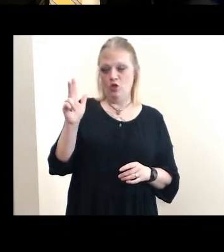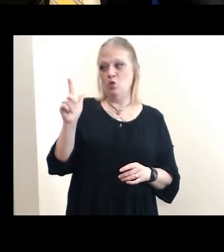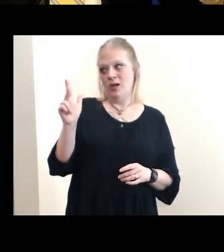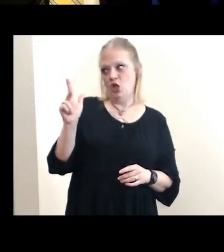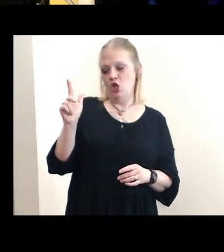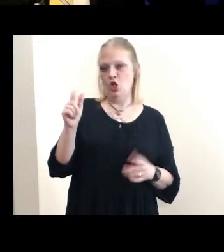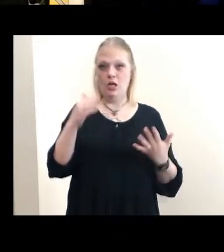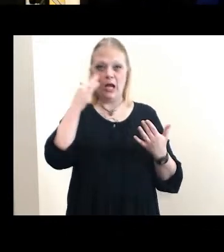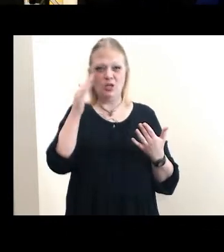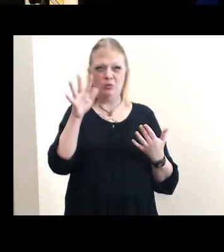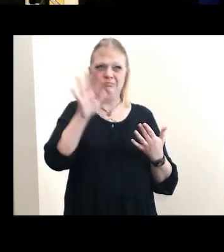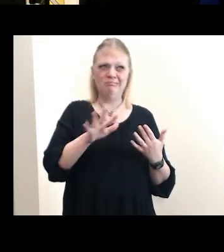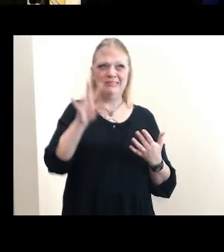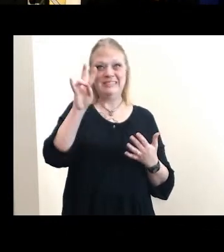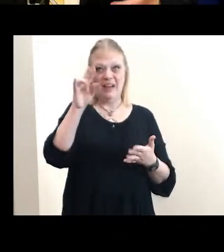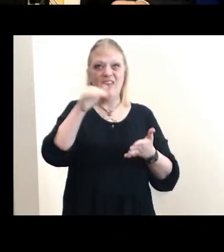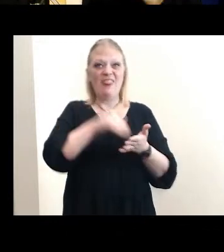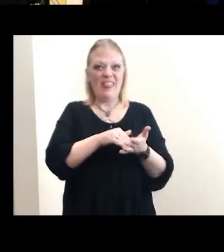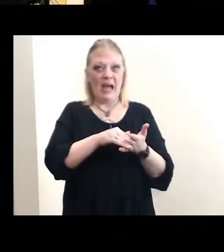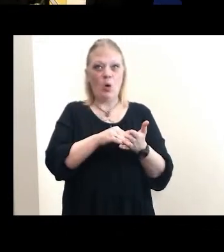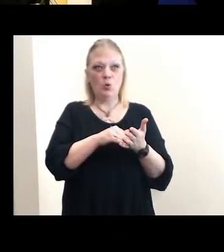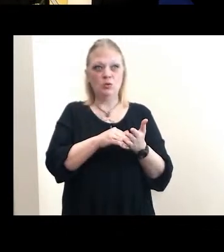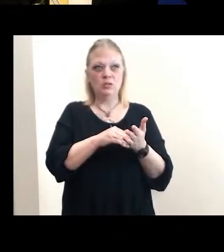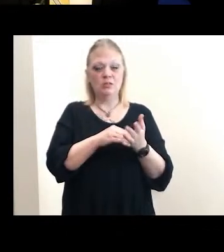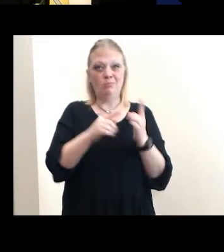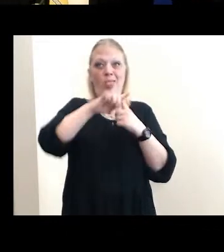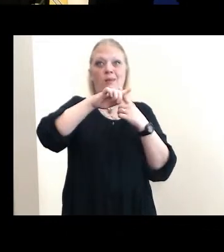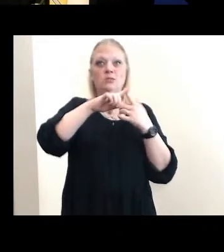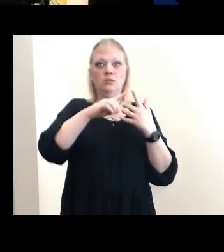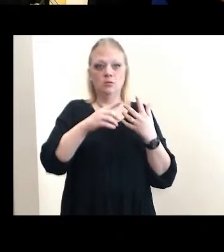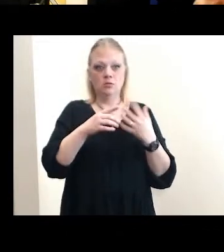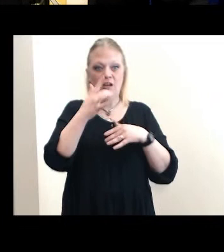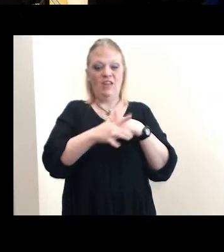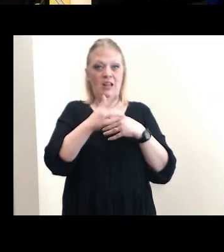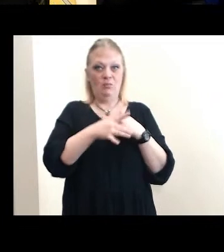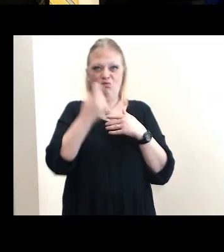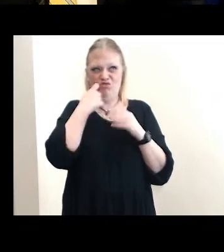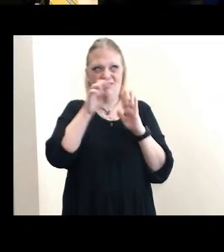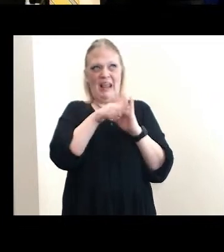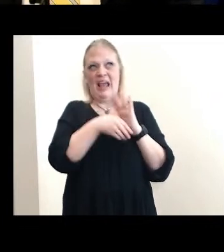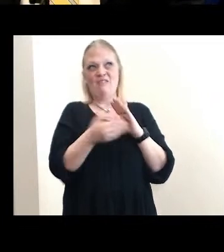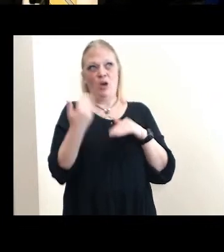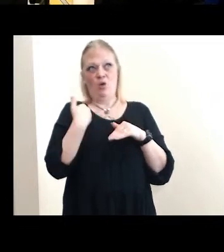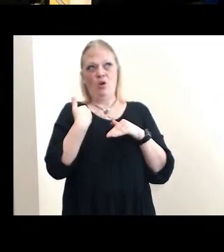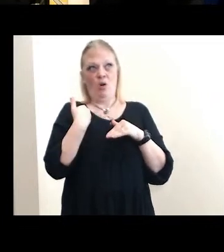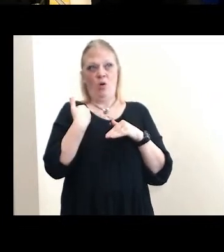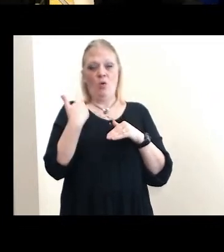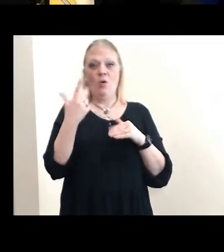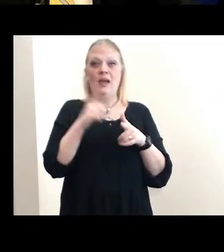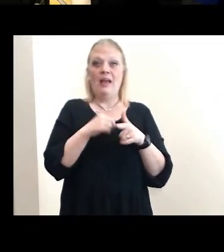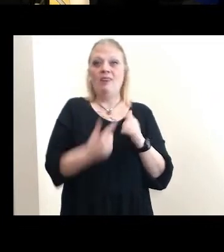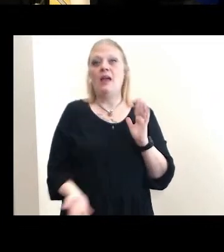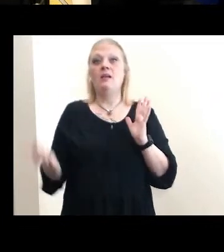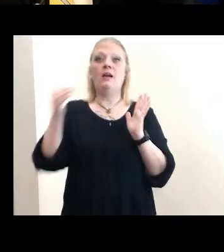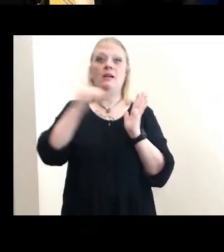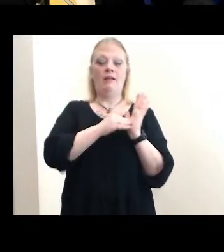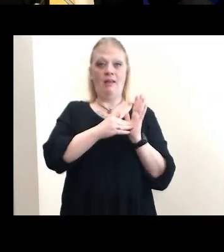were approximately 7,000 plus available half hour ago. And there's another 7,000 plus